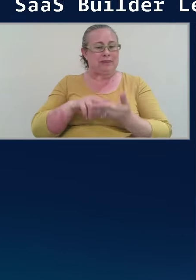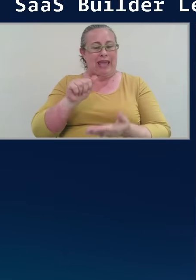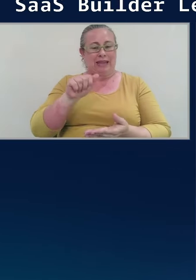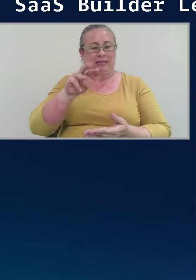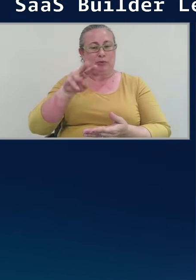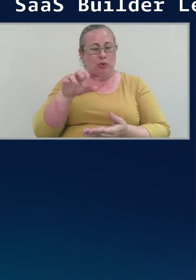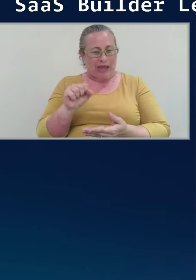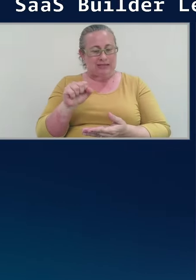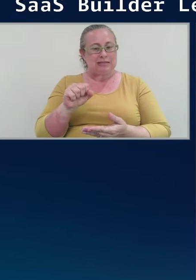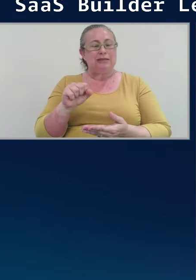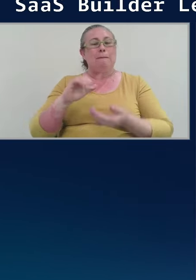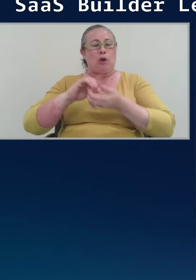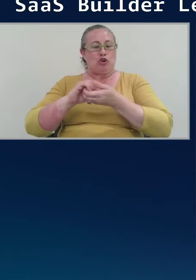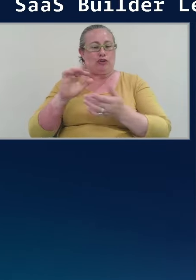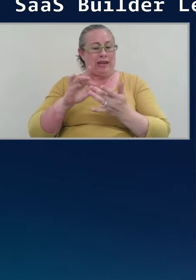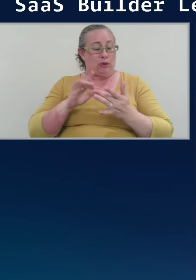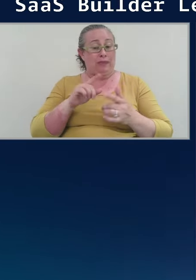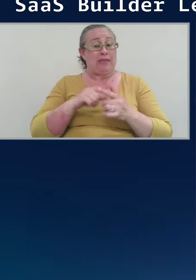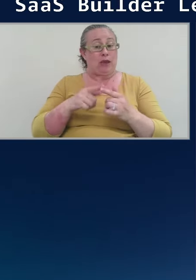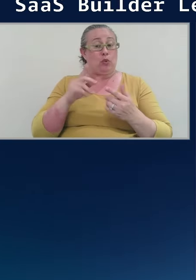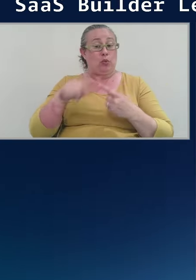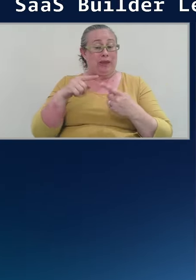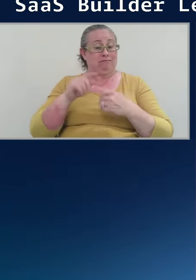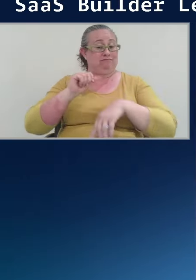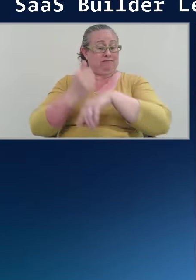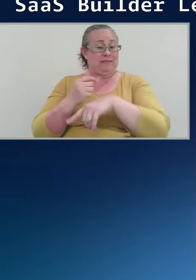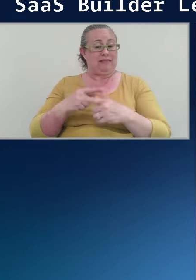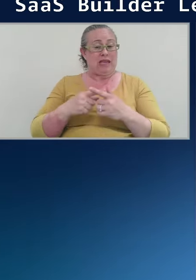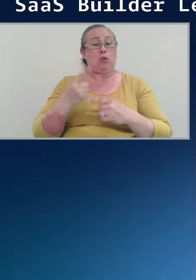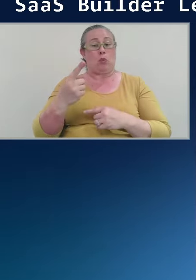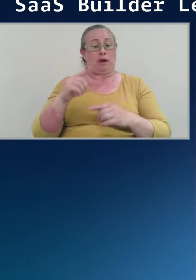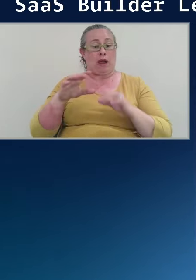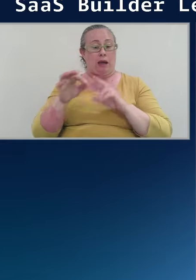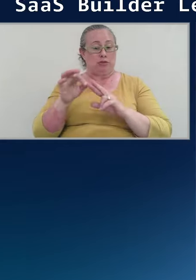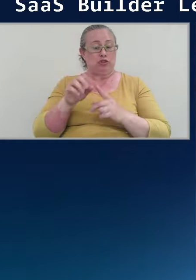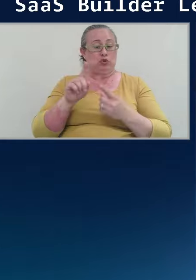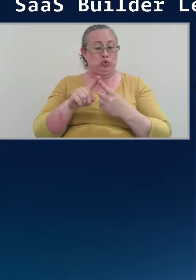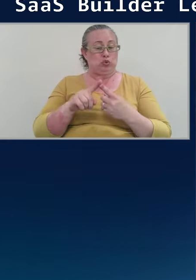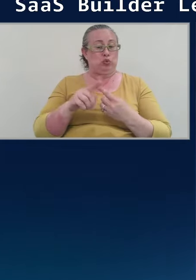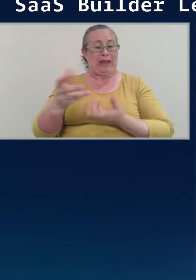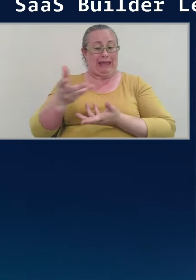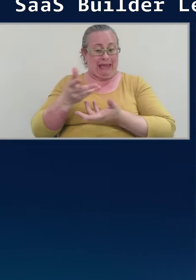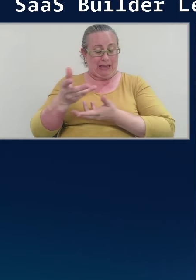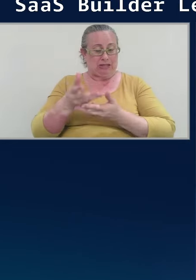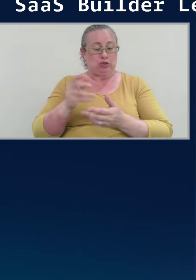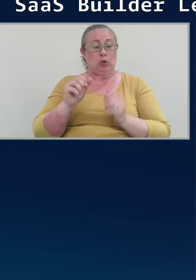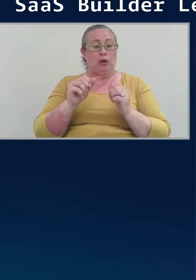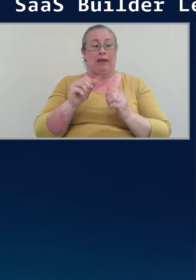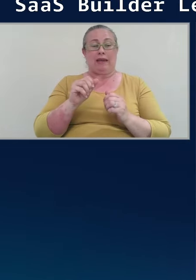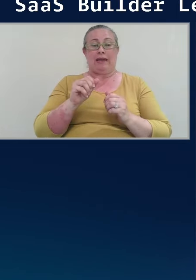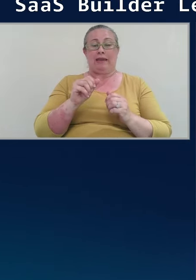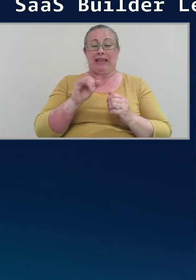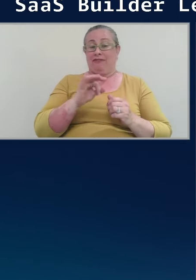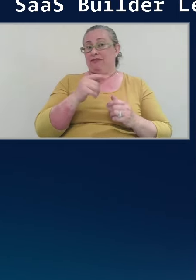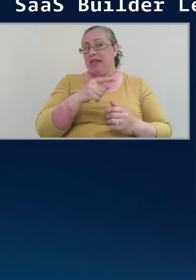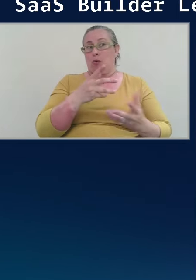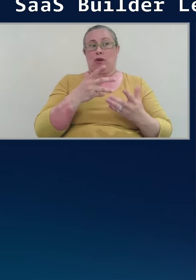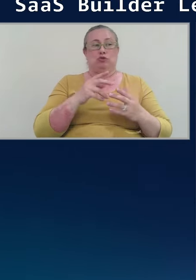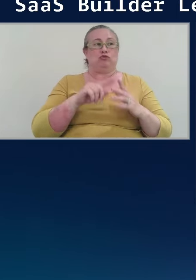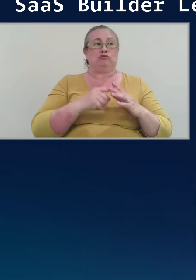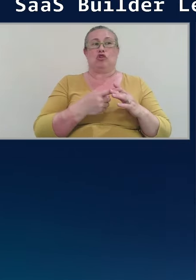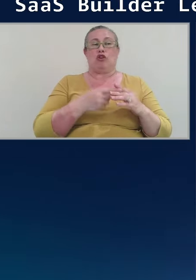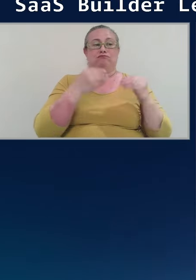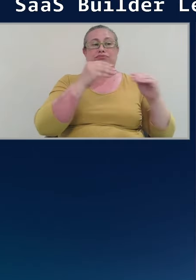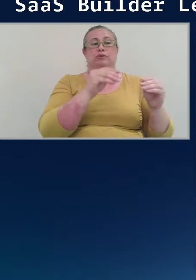APN, and then once they're in there, that's one of the options that they have to engage as an ISV if they want to start selling, to their customers